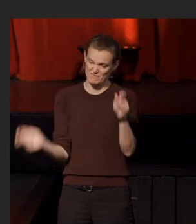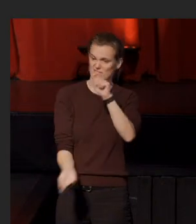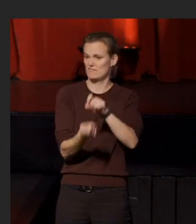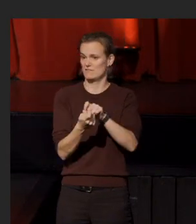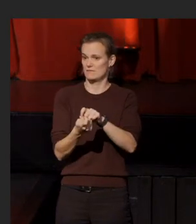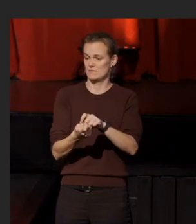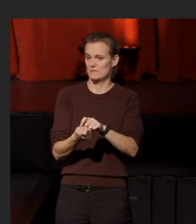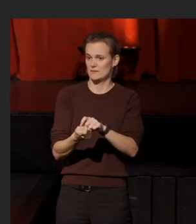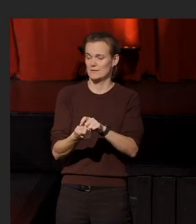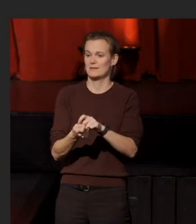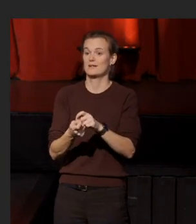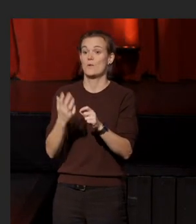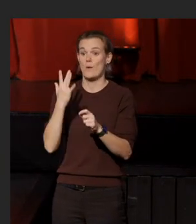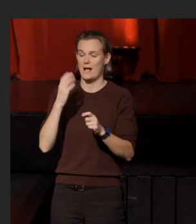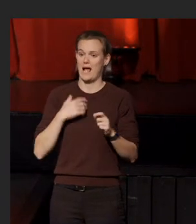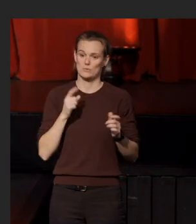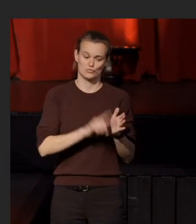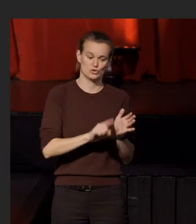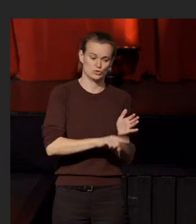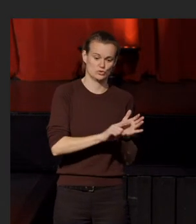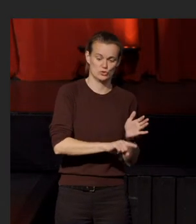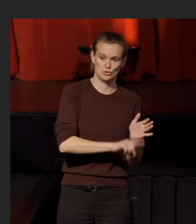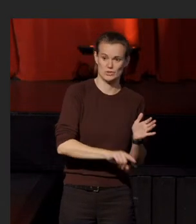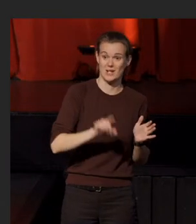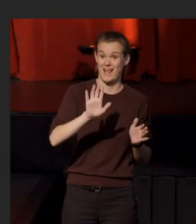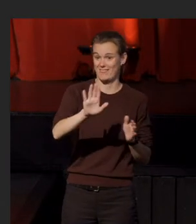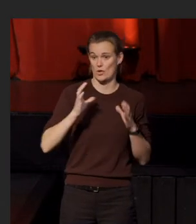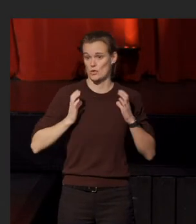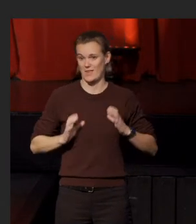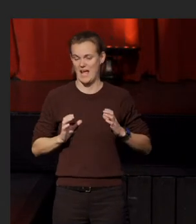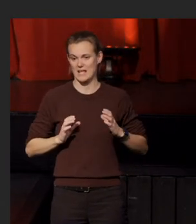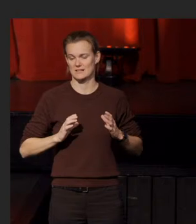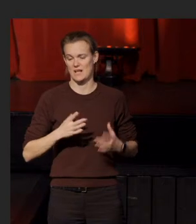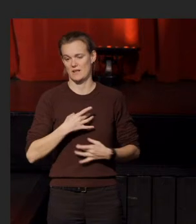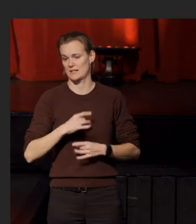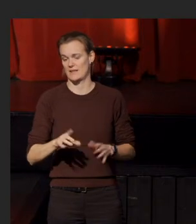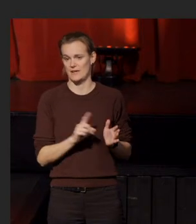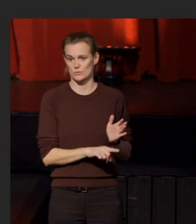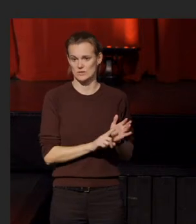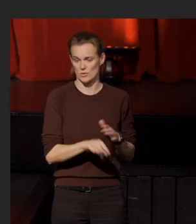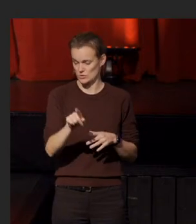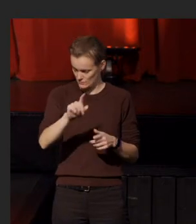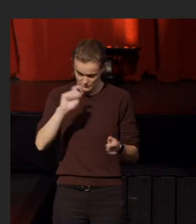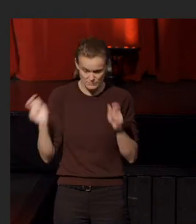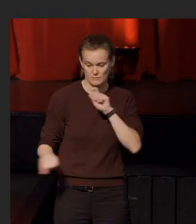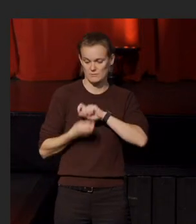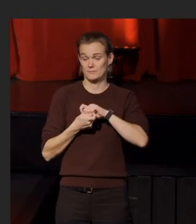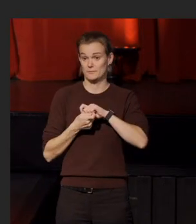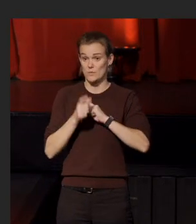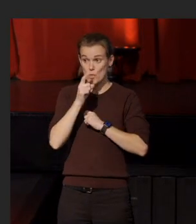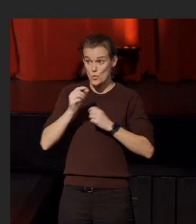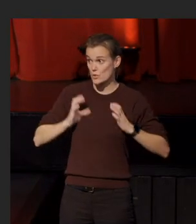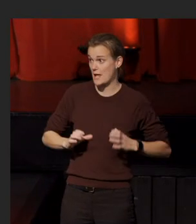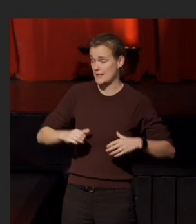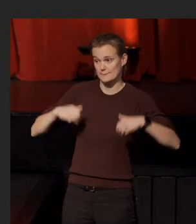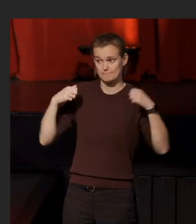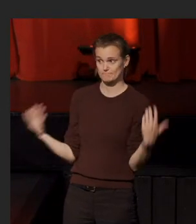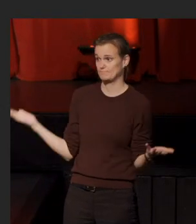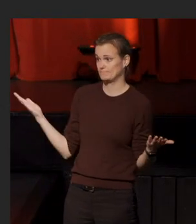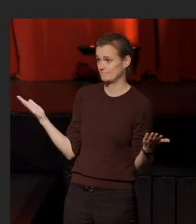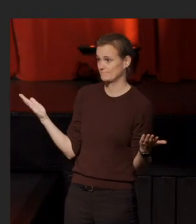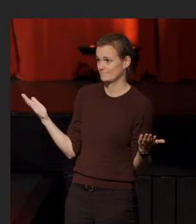that is unknown to me. So this is the world that we live in now. It's deeply troubling